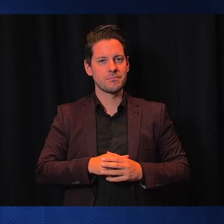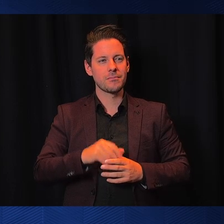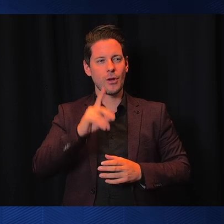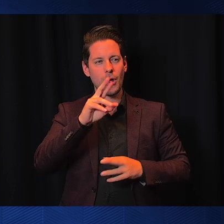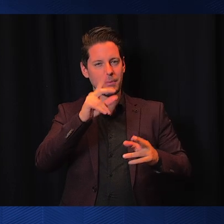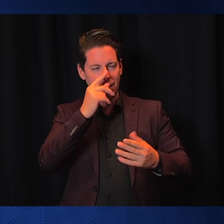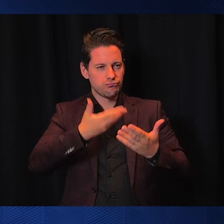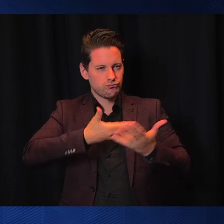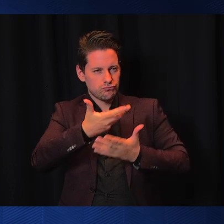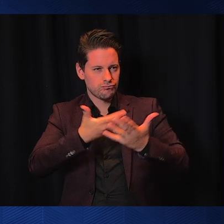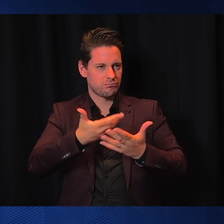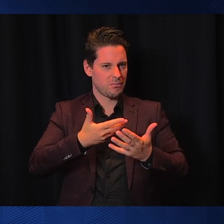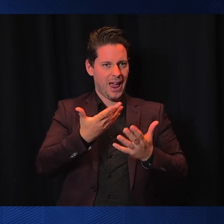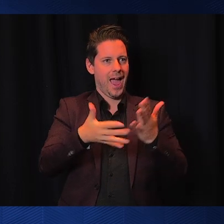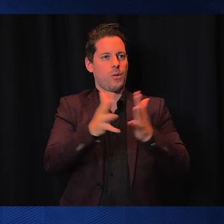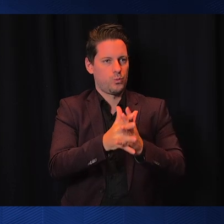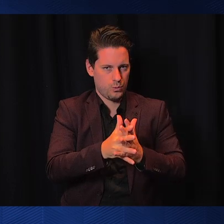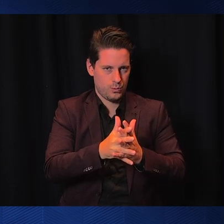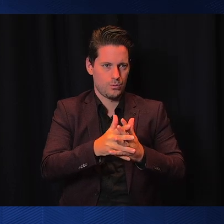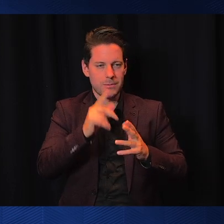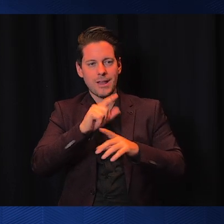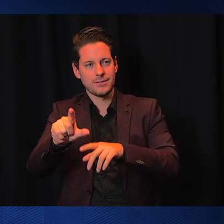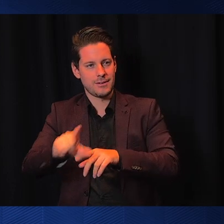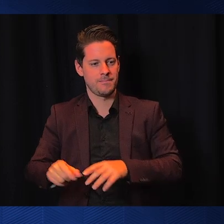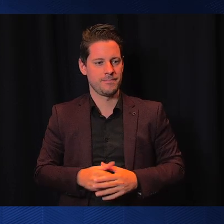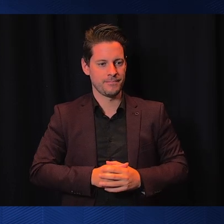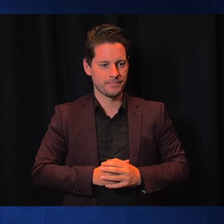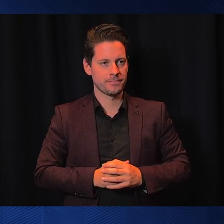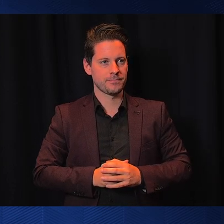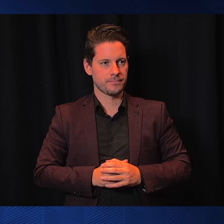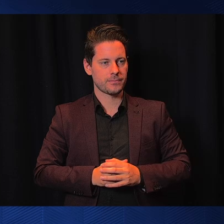we discuss around what that really looks like and means. So thank you, Naomi.